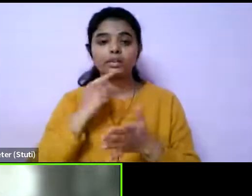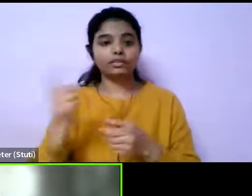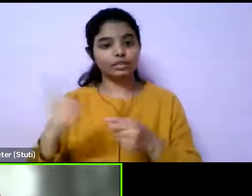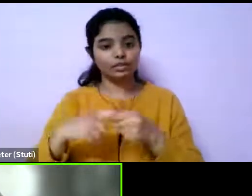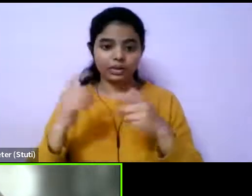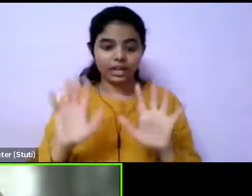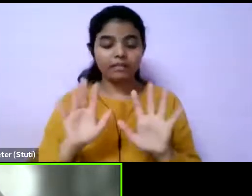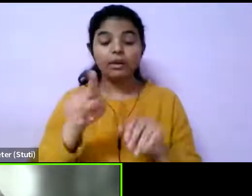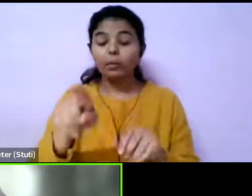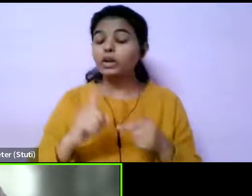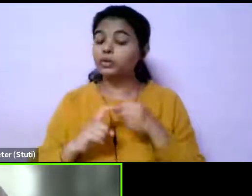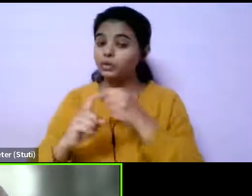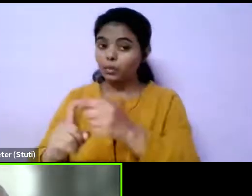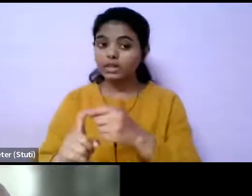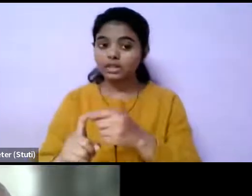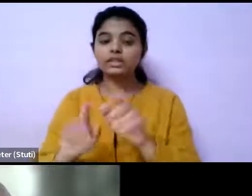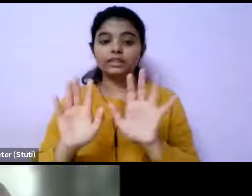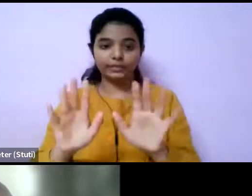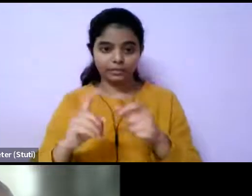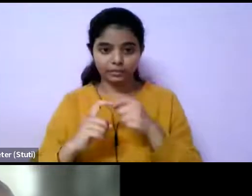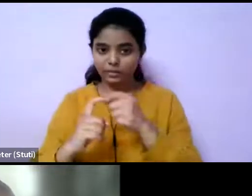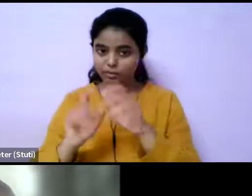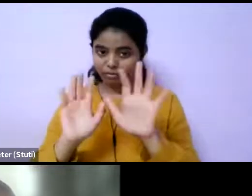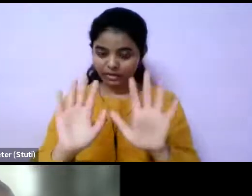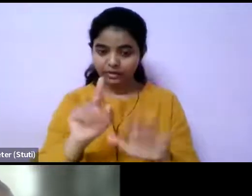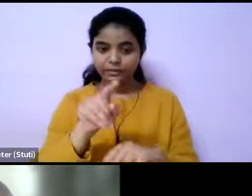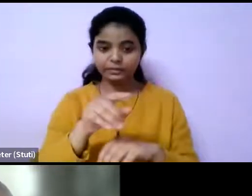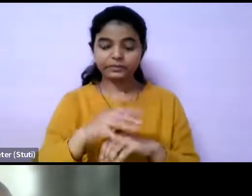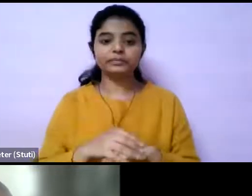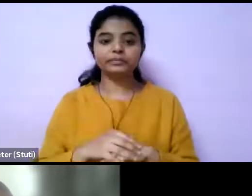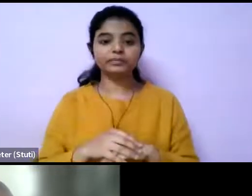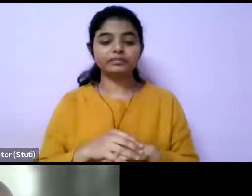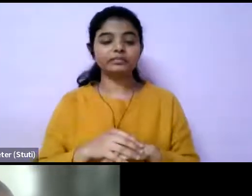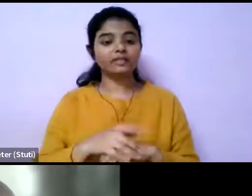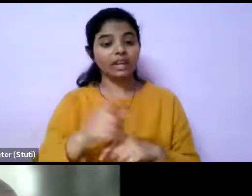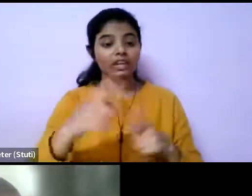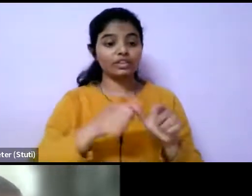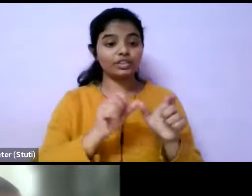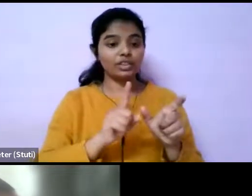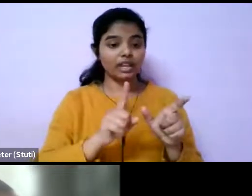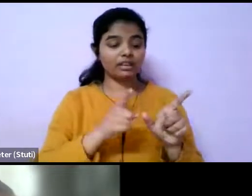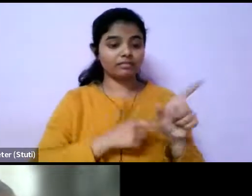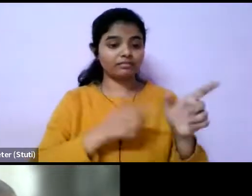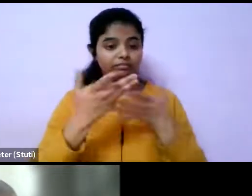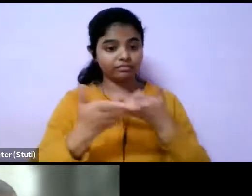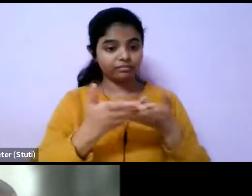a question for you. Please hang on. After the interaction with Jaya, we'll get back to you.